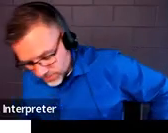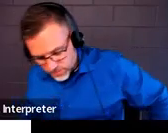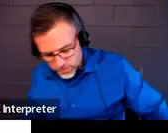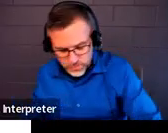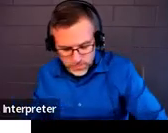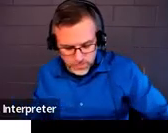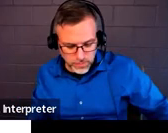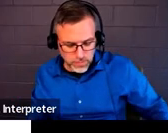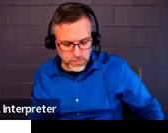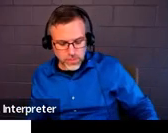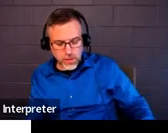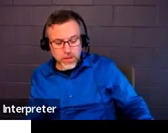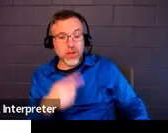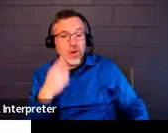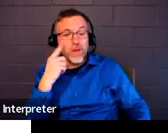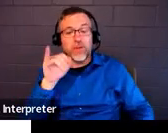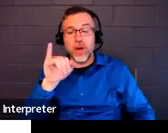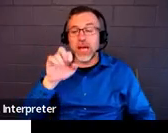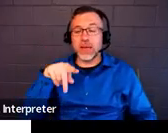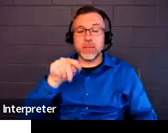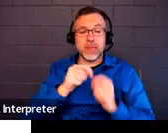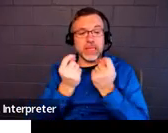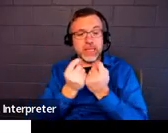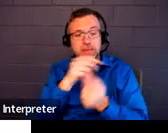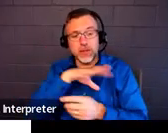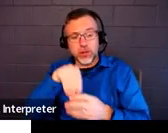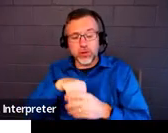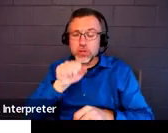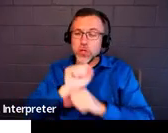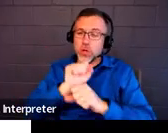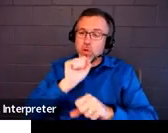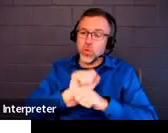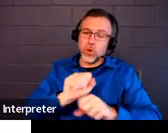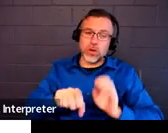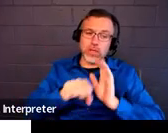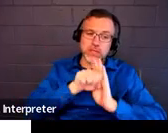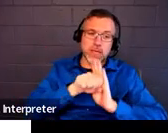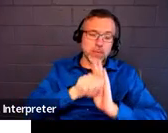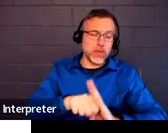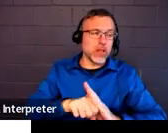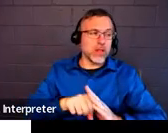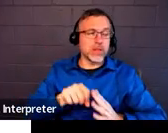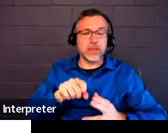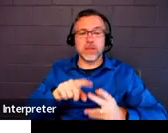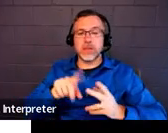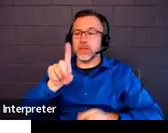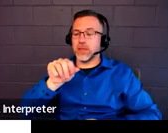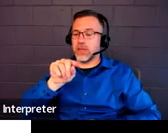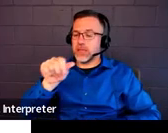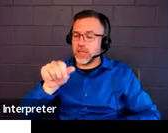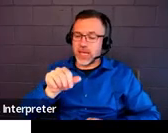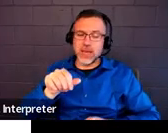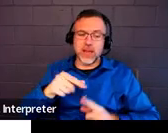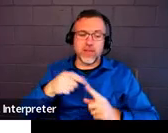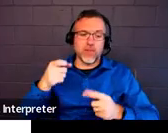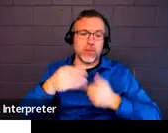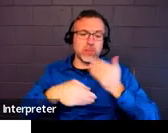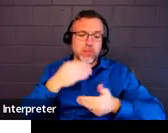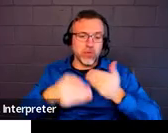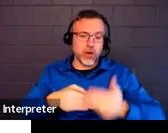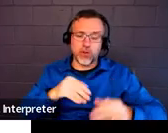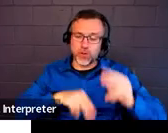be the work samples, data from whatever progress monitoring that's going on,